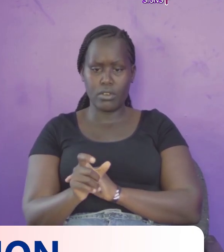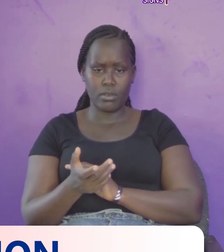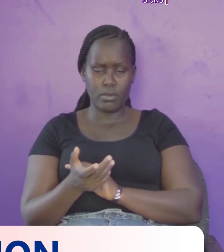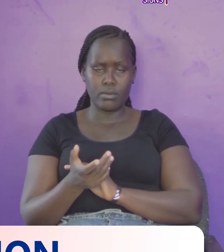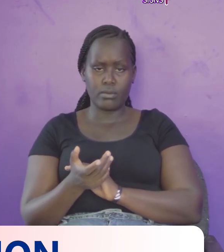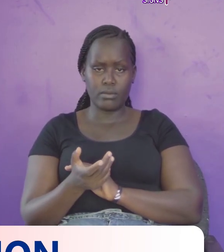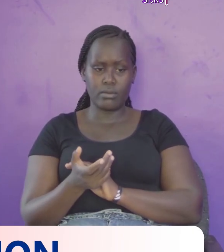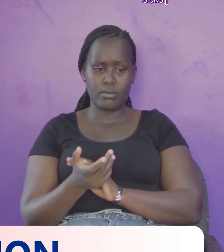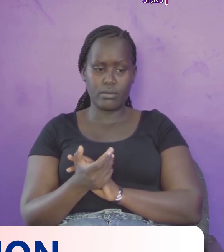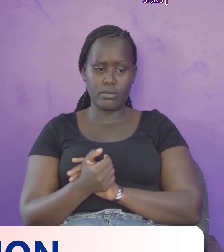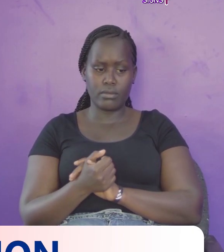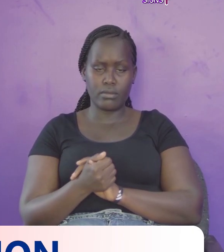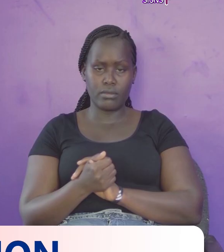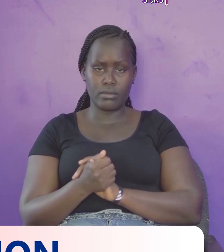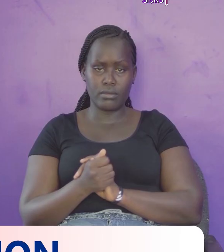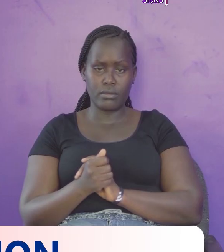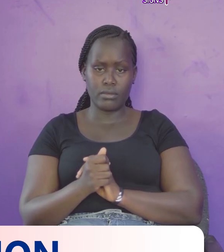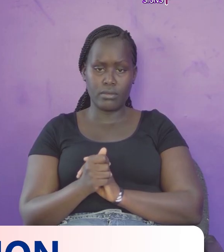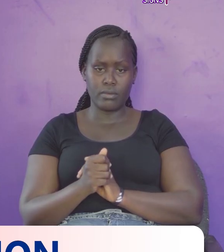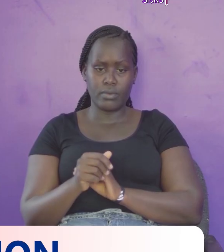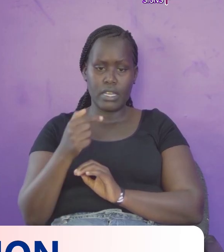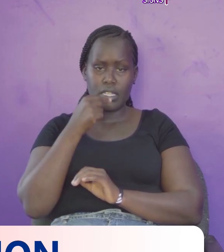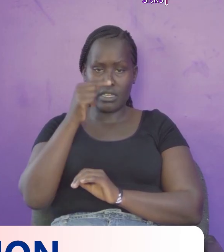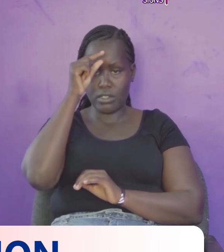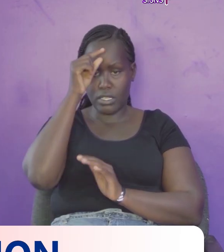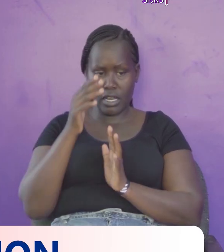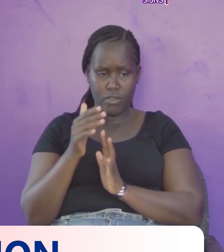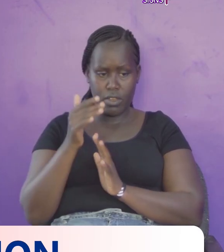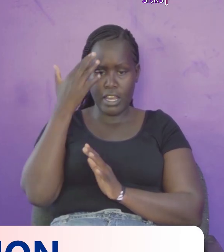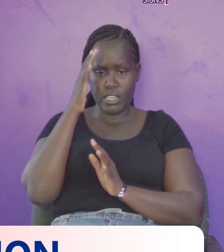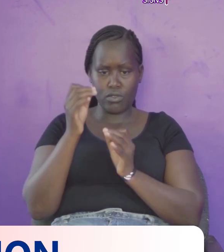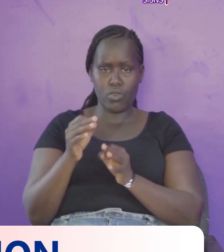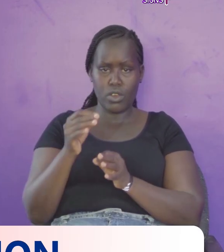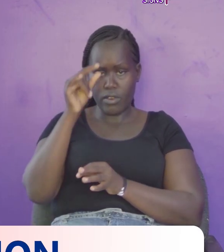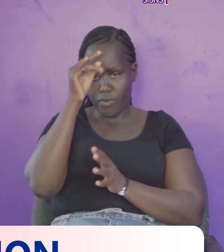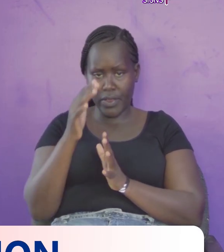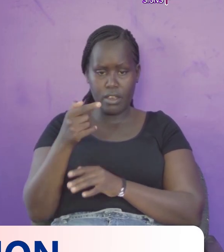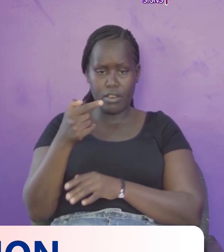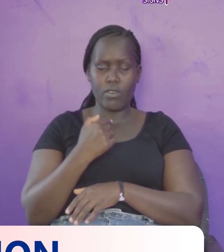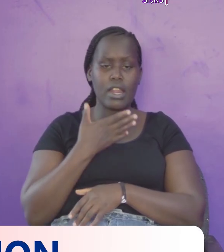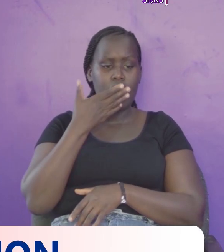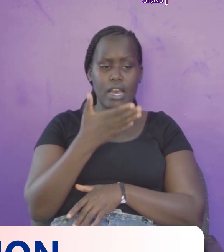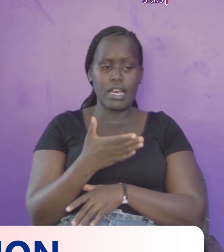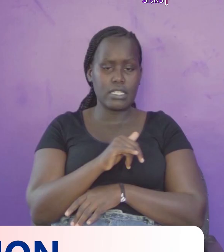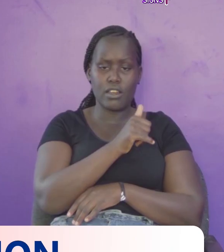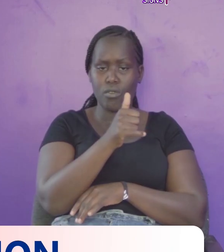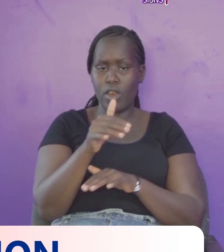misfit. What? They were telling it to the governor. I don't know whether the governor responded positively or